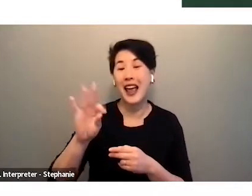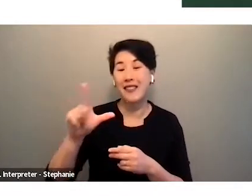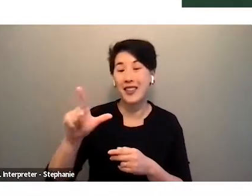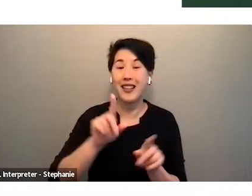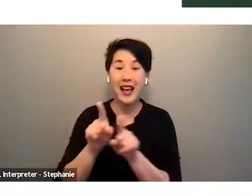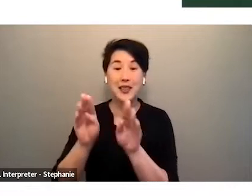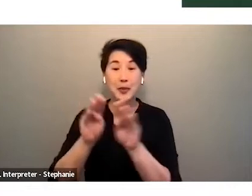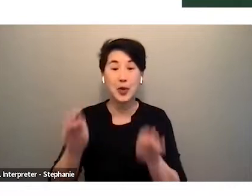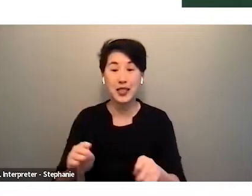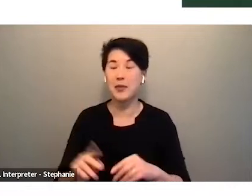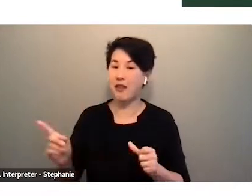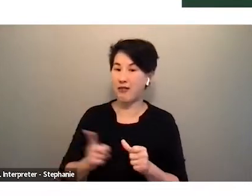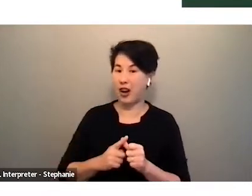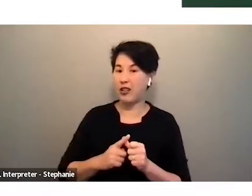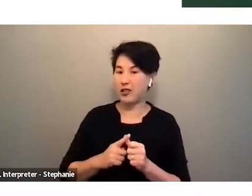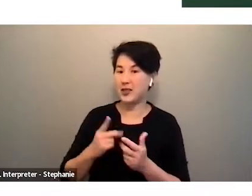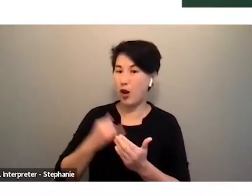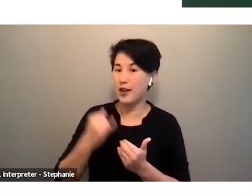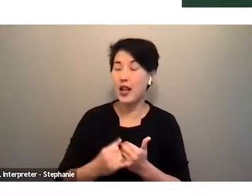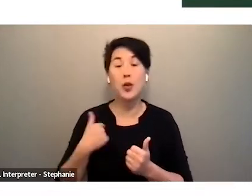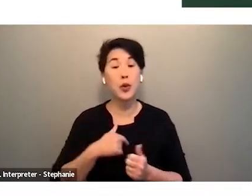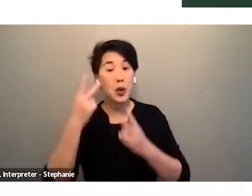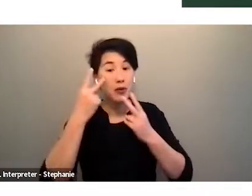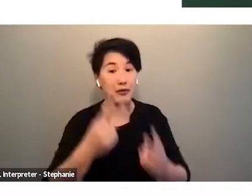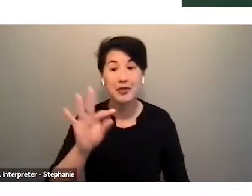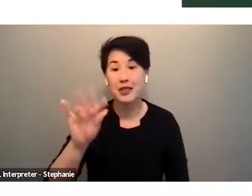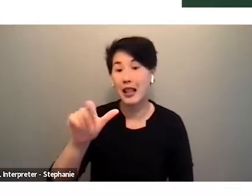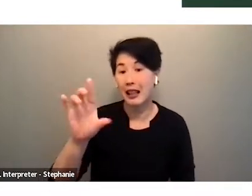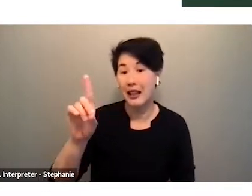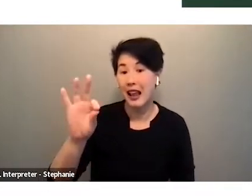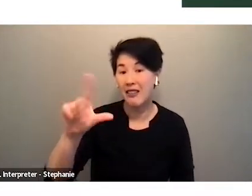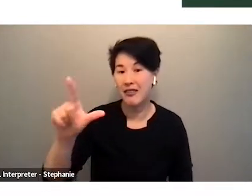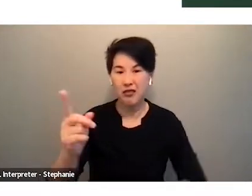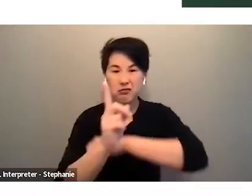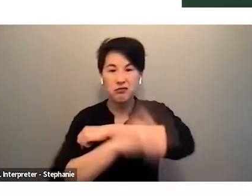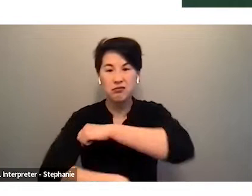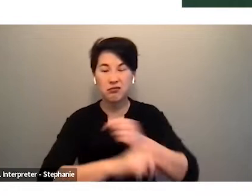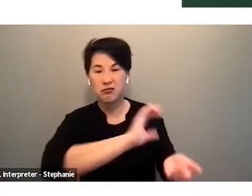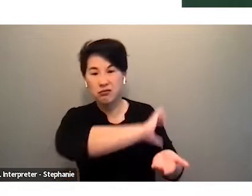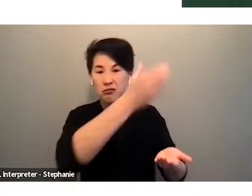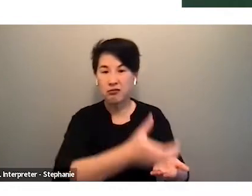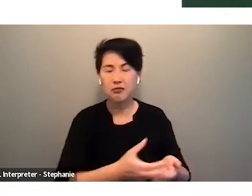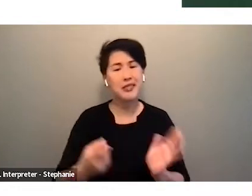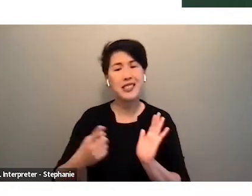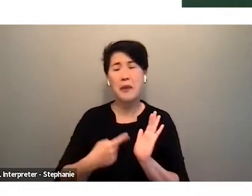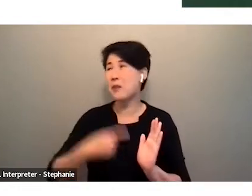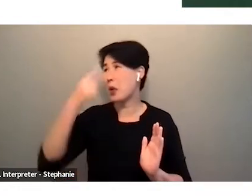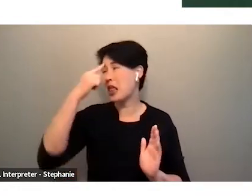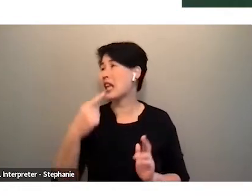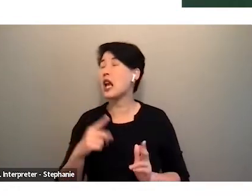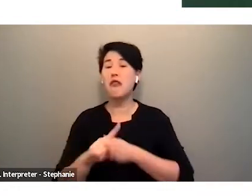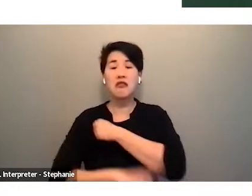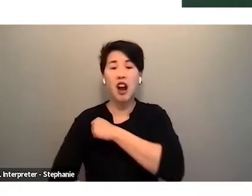WM. We actually visited a landfill to, because sometimes waste seems like this far away, distant thing.